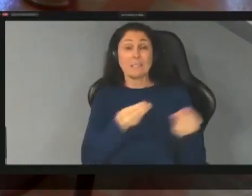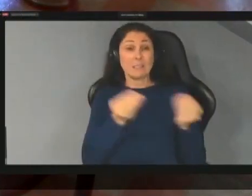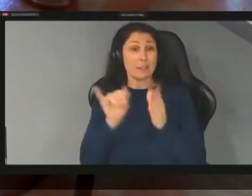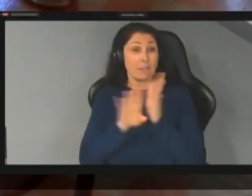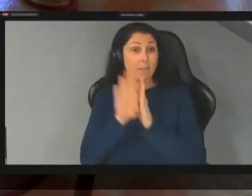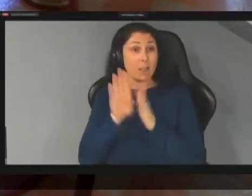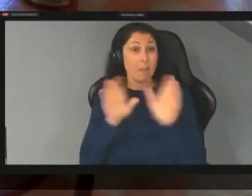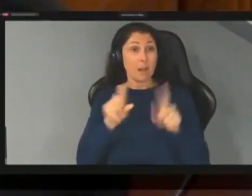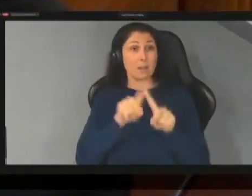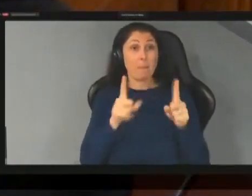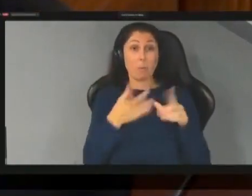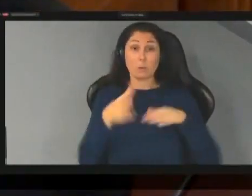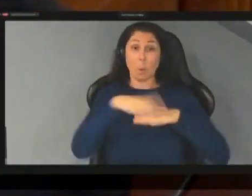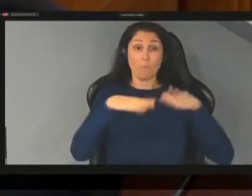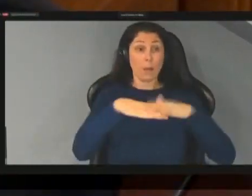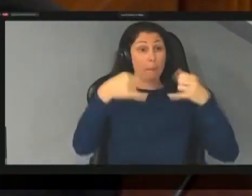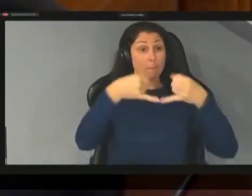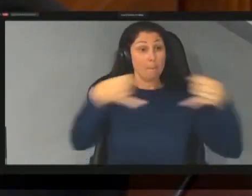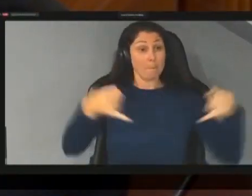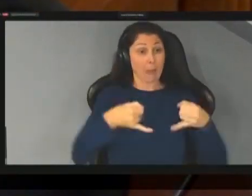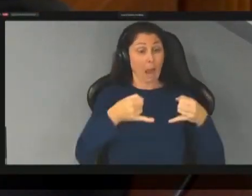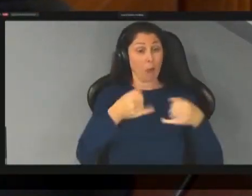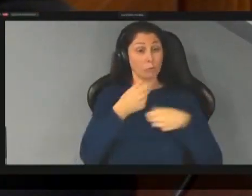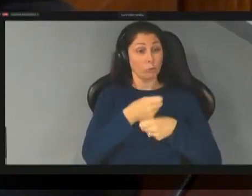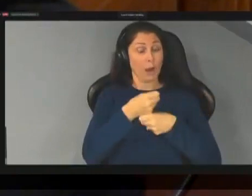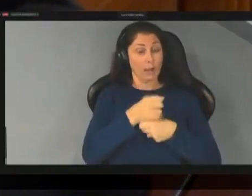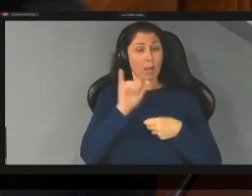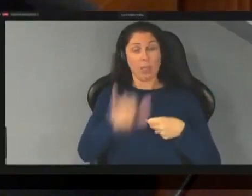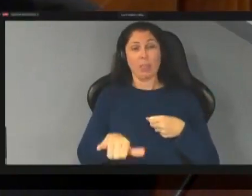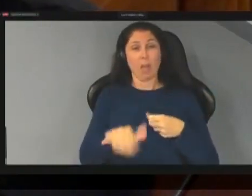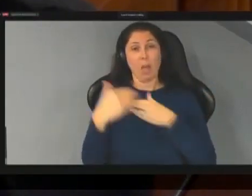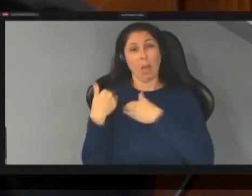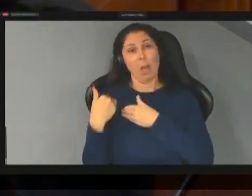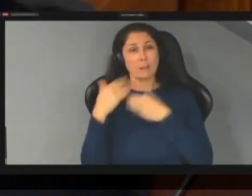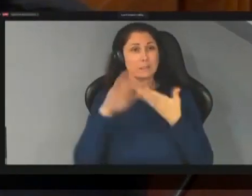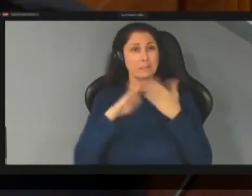when there was an overlapping boundary created, then that began to fall on city planning,